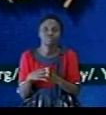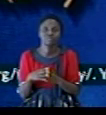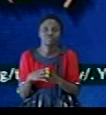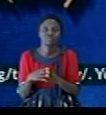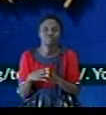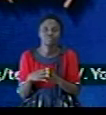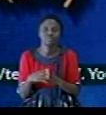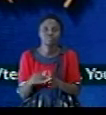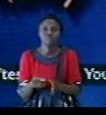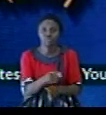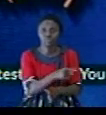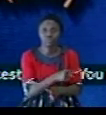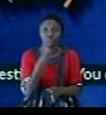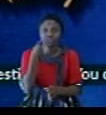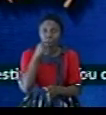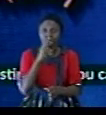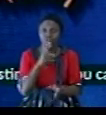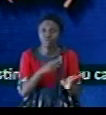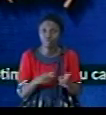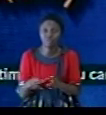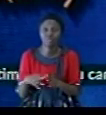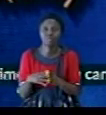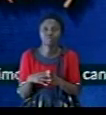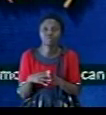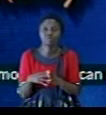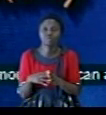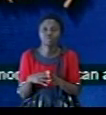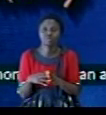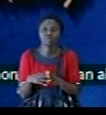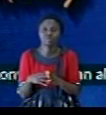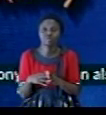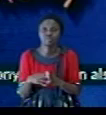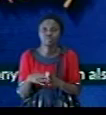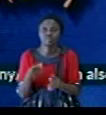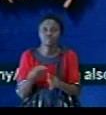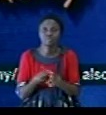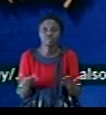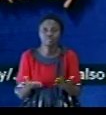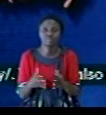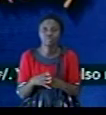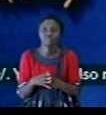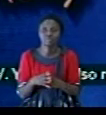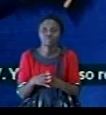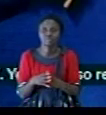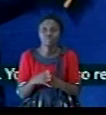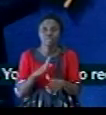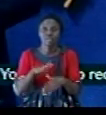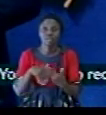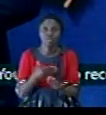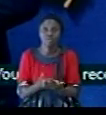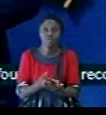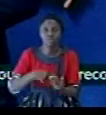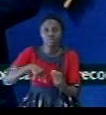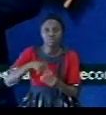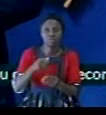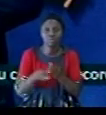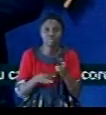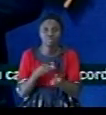are ready, who have been interviewed from here, the Alpha location, and all over the world,